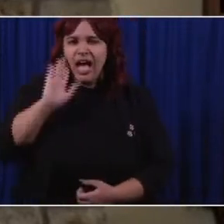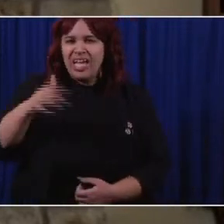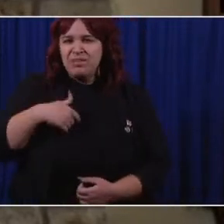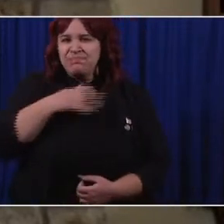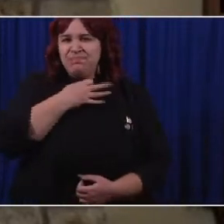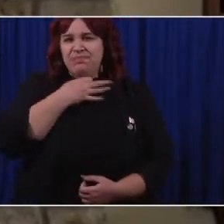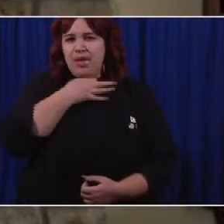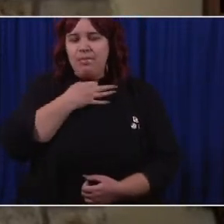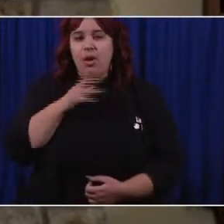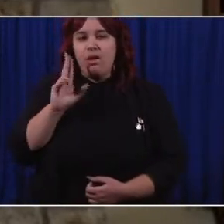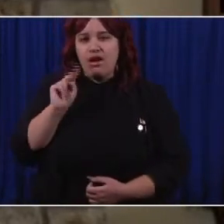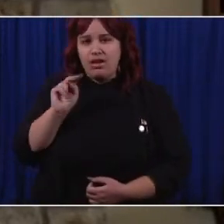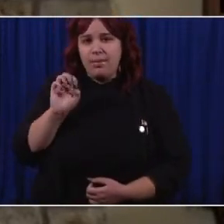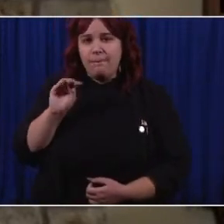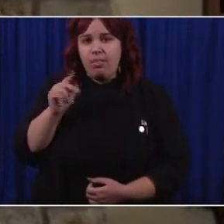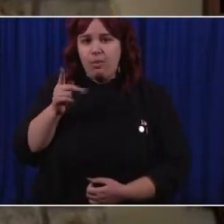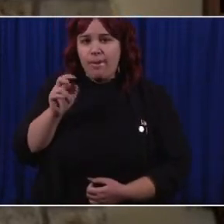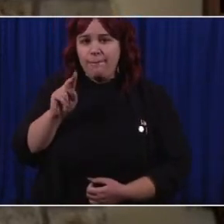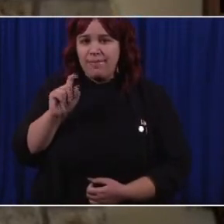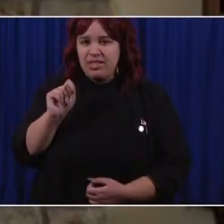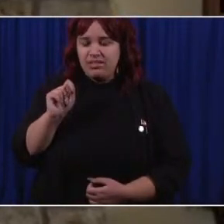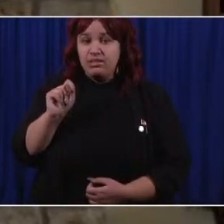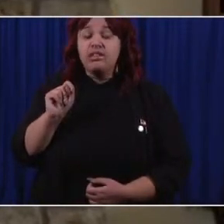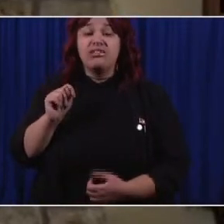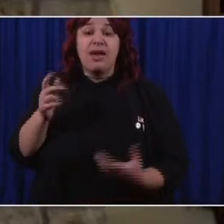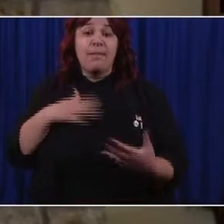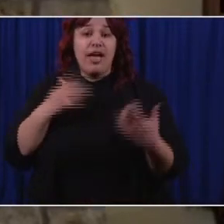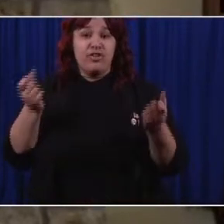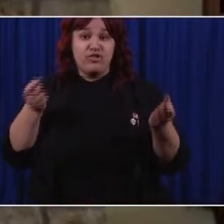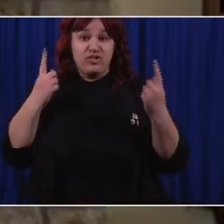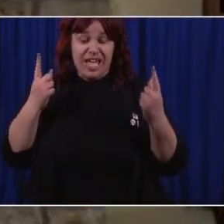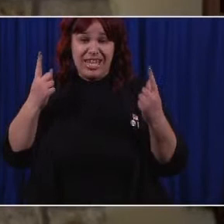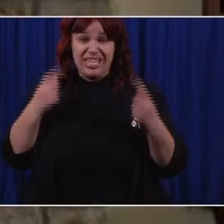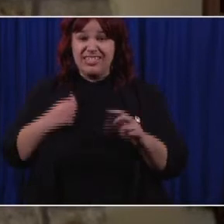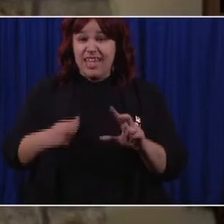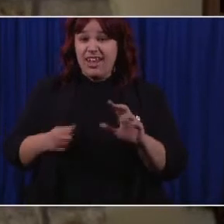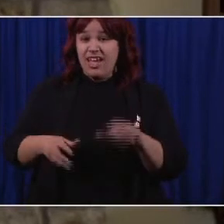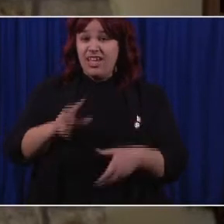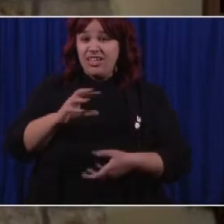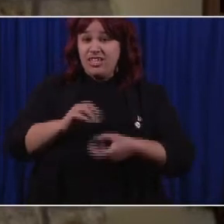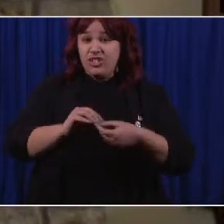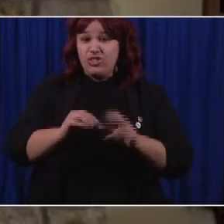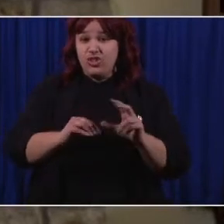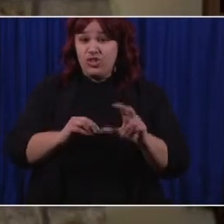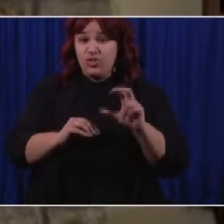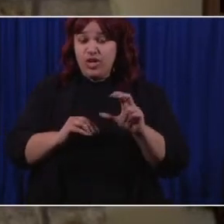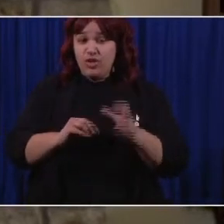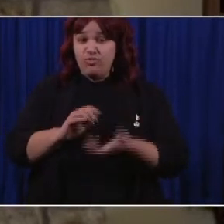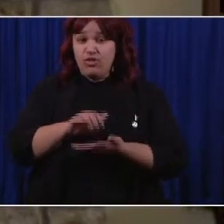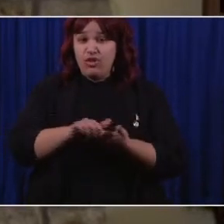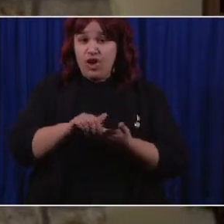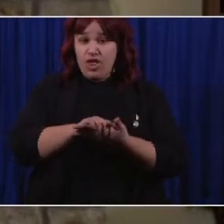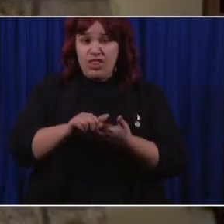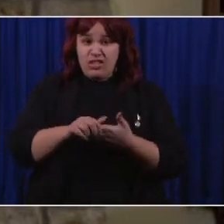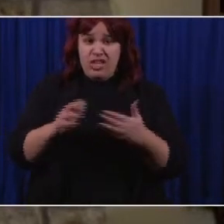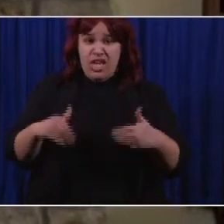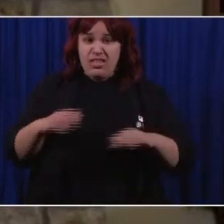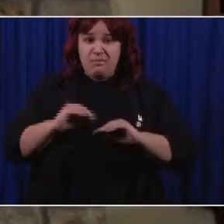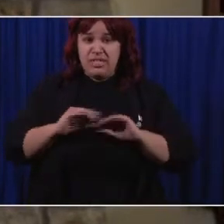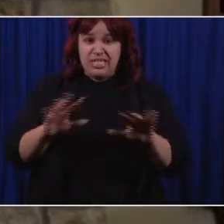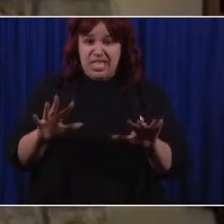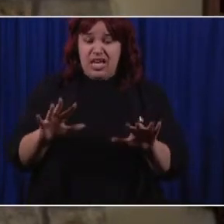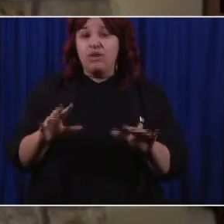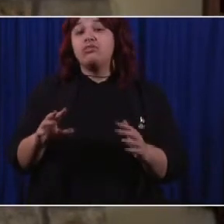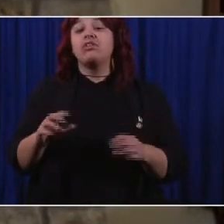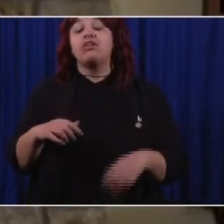know, Ohio is still not sending out the extra $300 payments that the federal government approved in the Federal Appropriations Act. A number